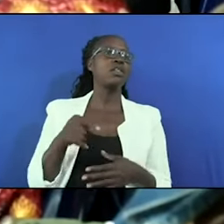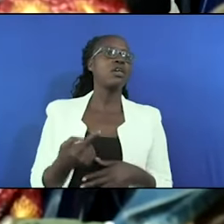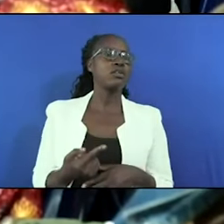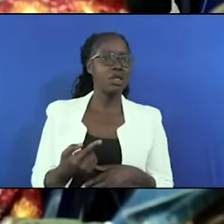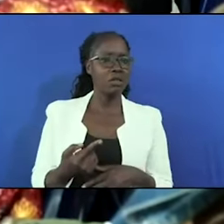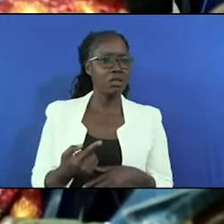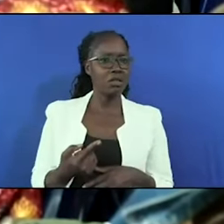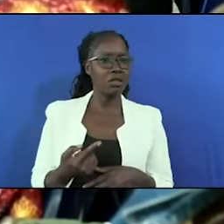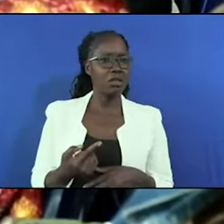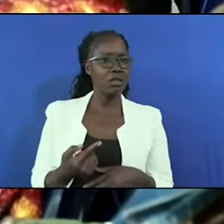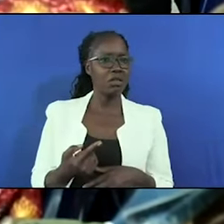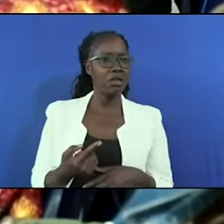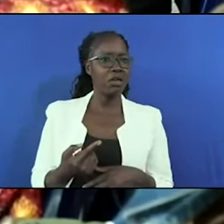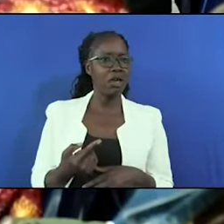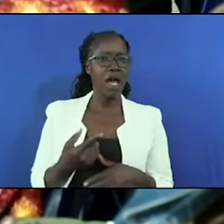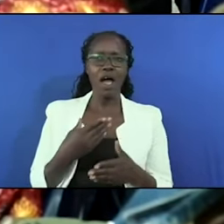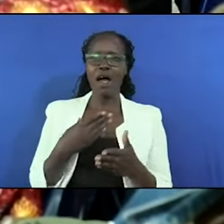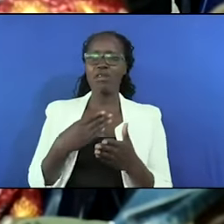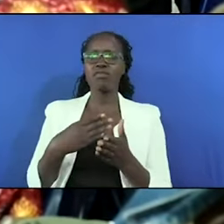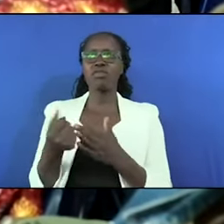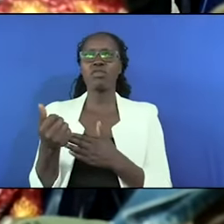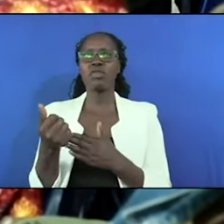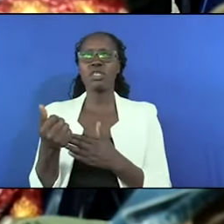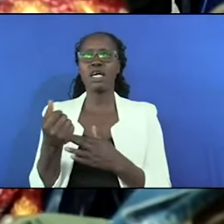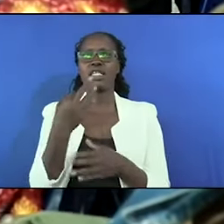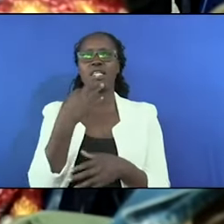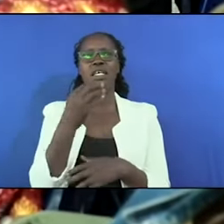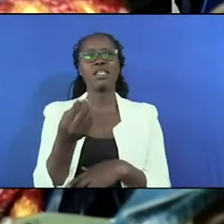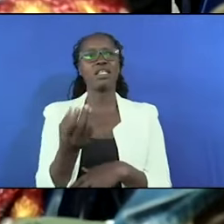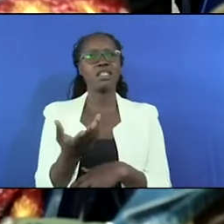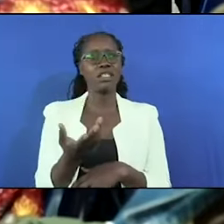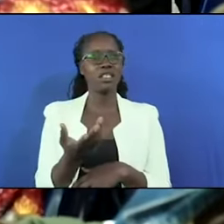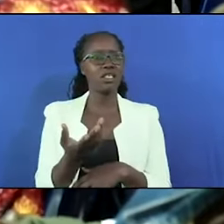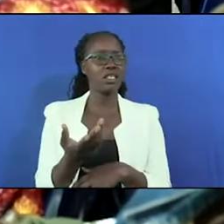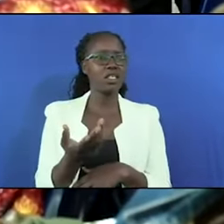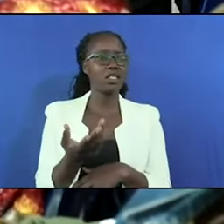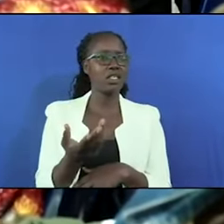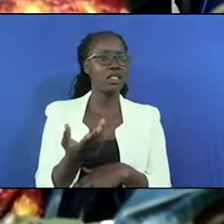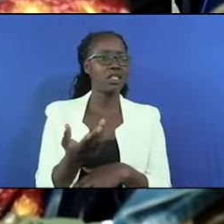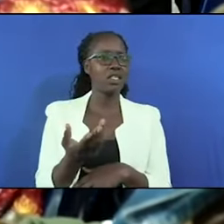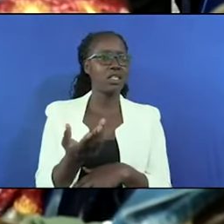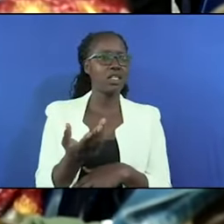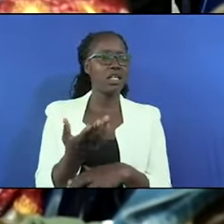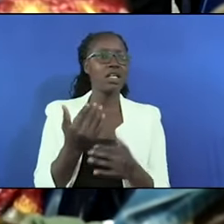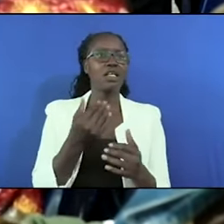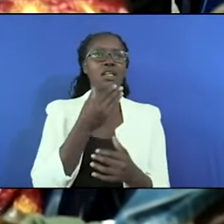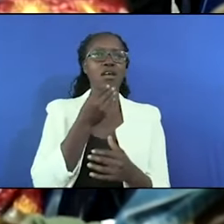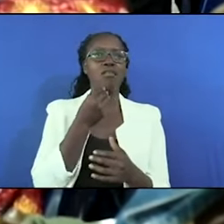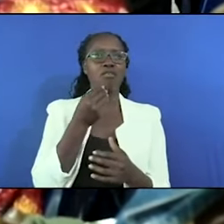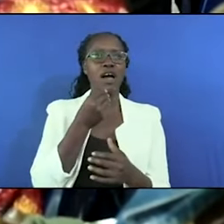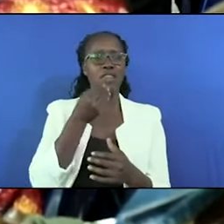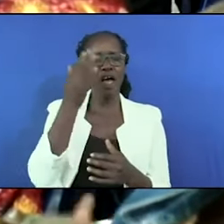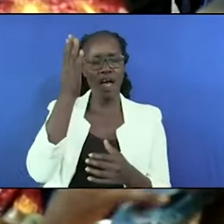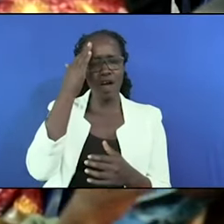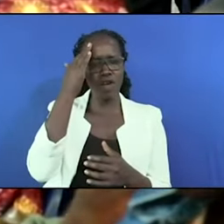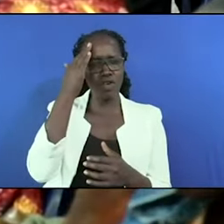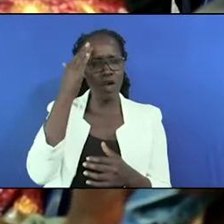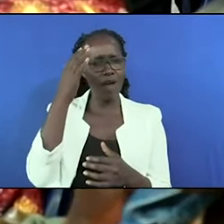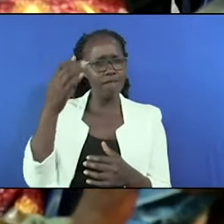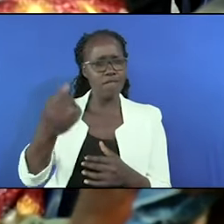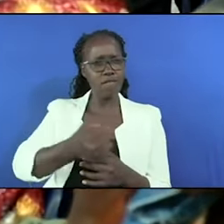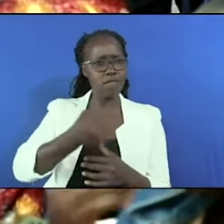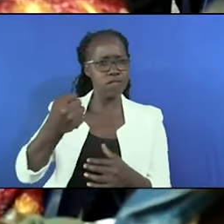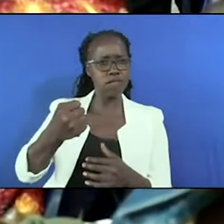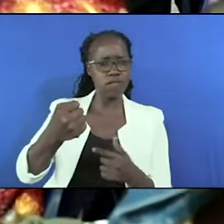I have sold it with 300 shillings. And now my father gets to know about it and he holds